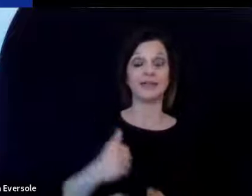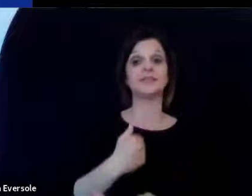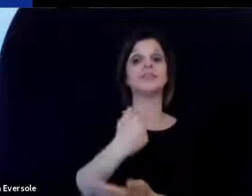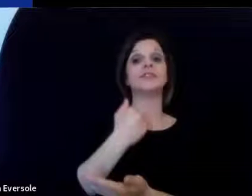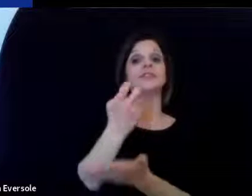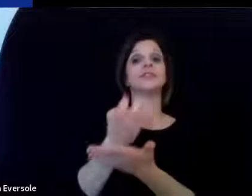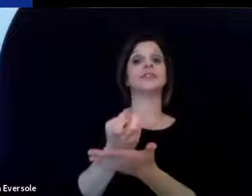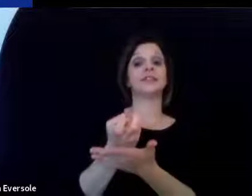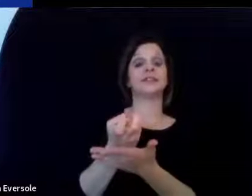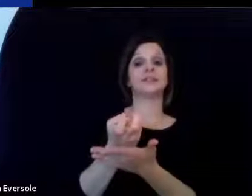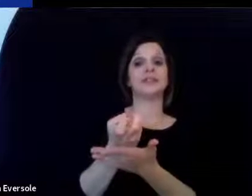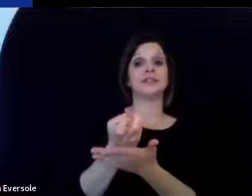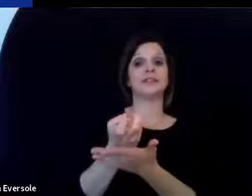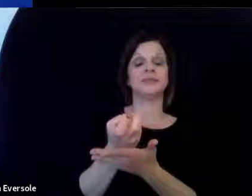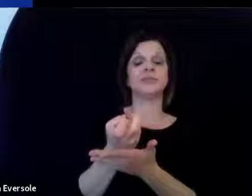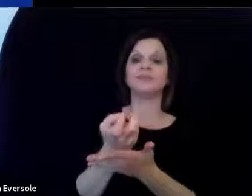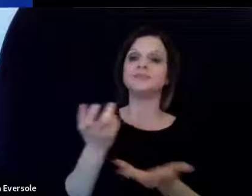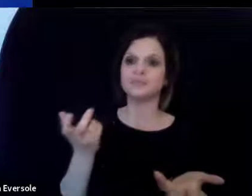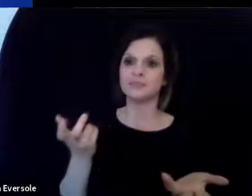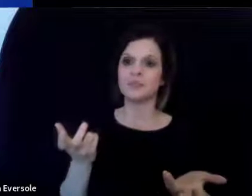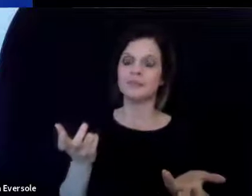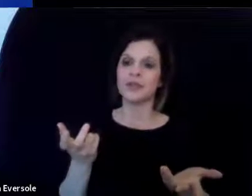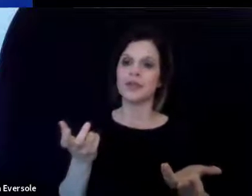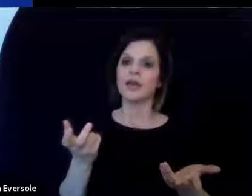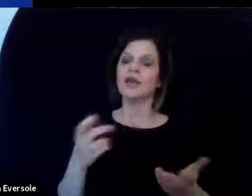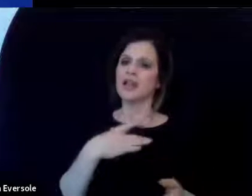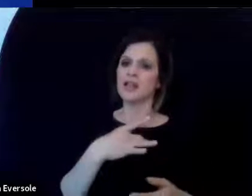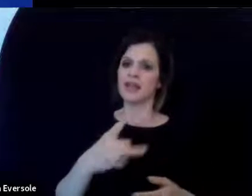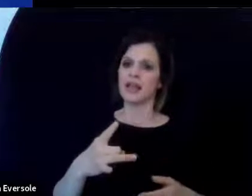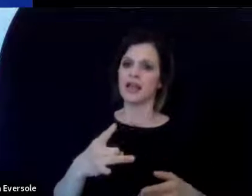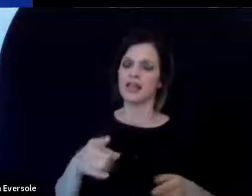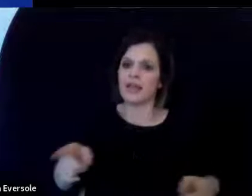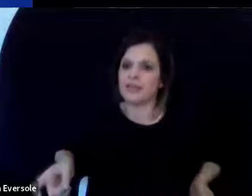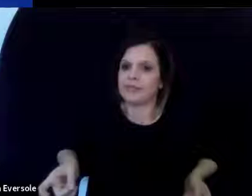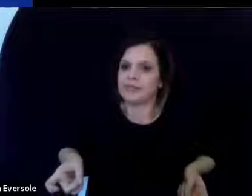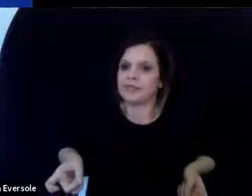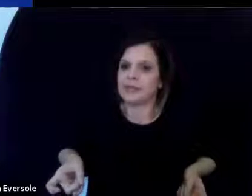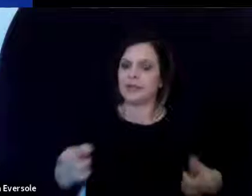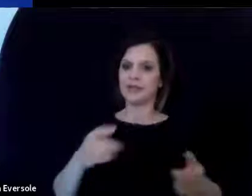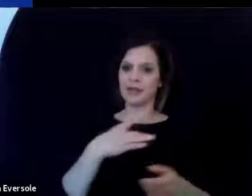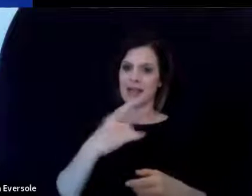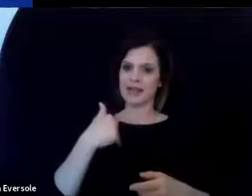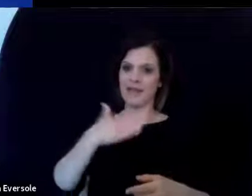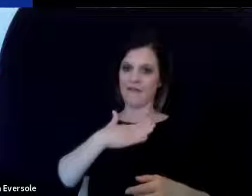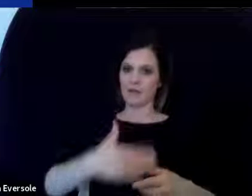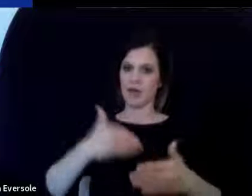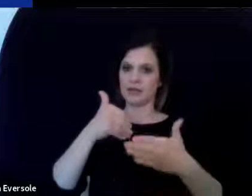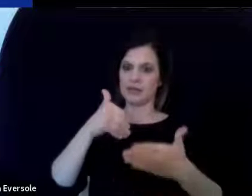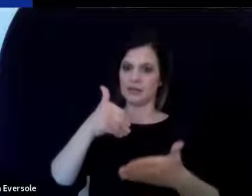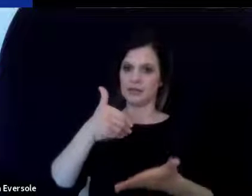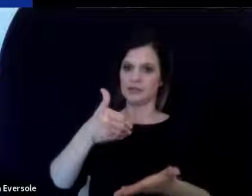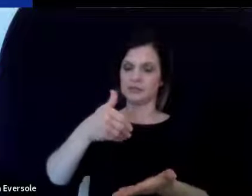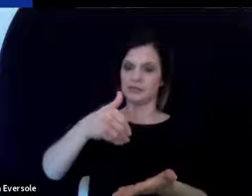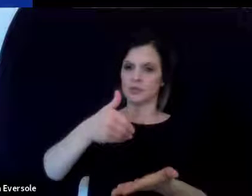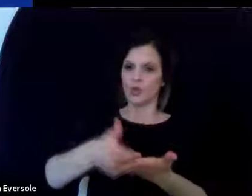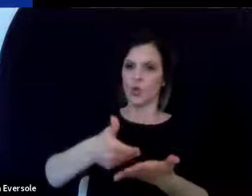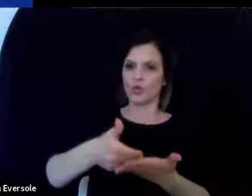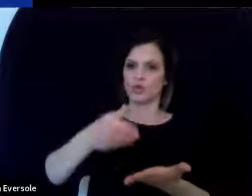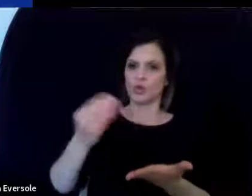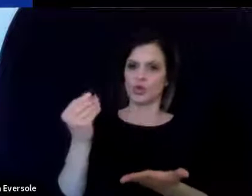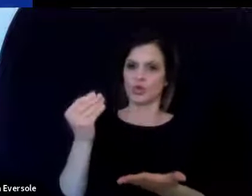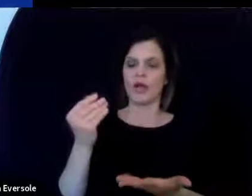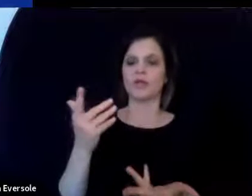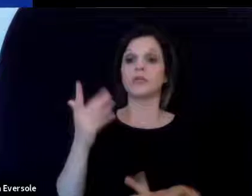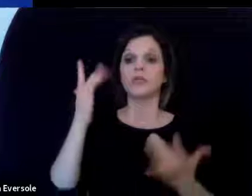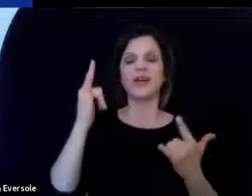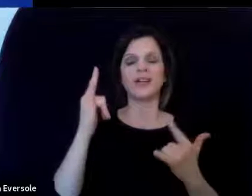and her ankles tucked in. They like to have their body near the ground. And the reason why is it provides them stability,